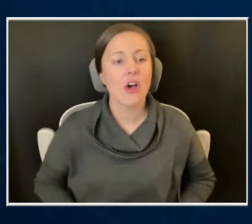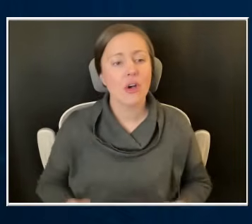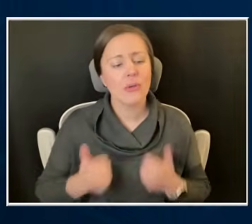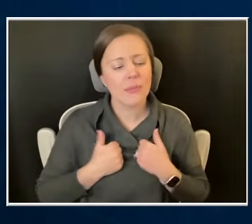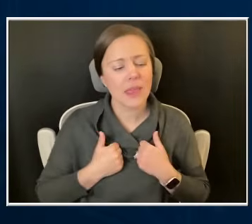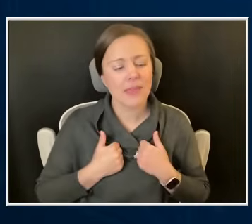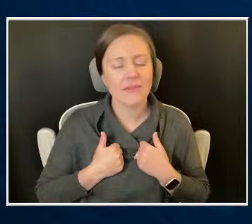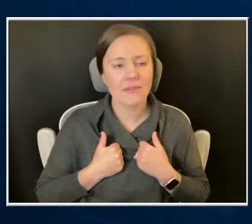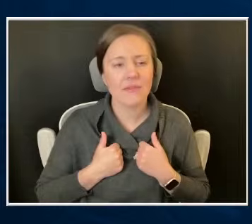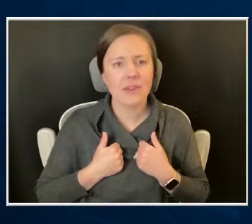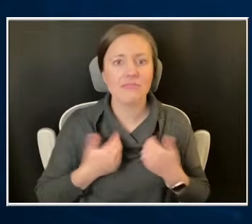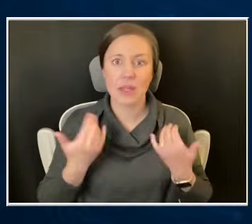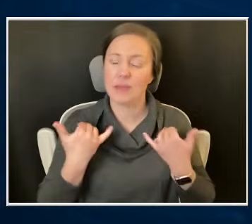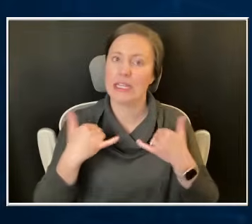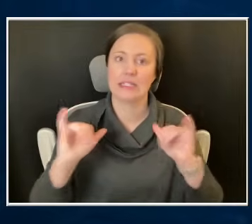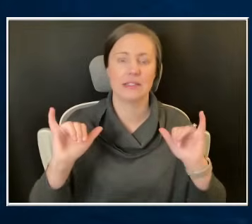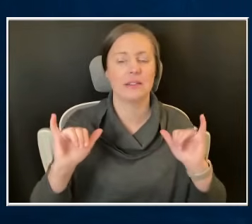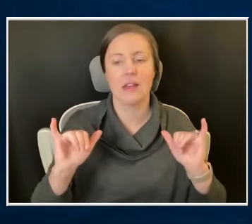still crazy,